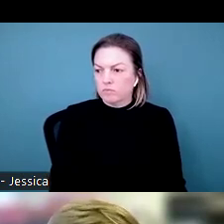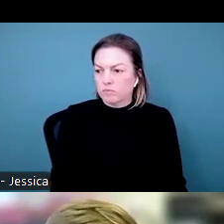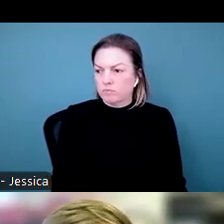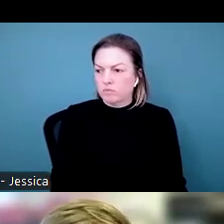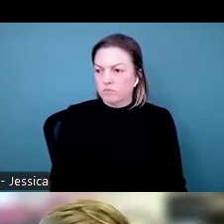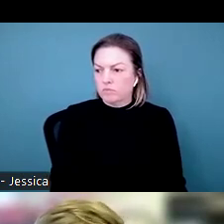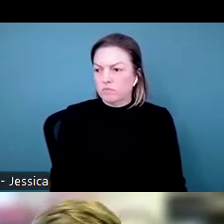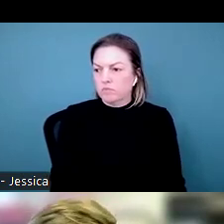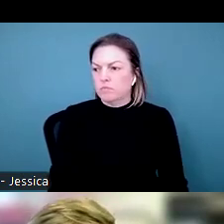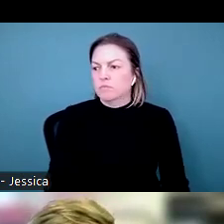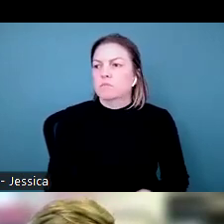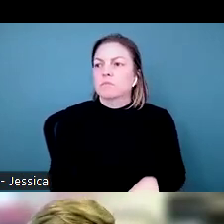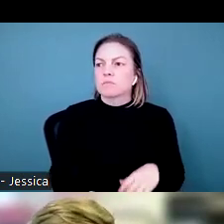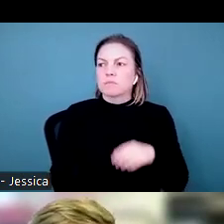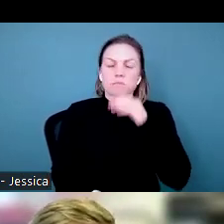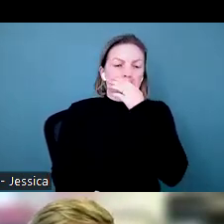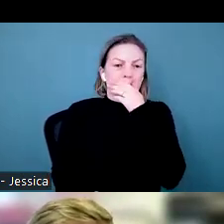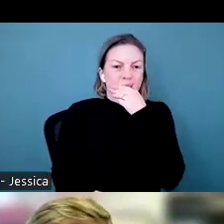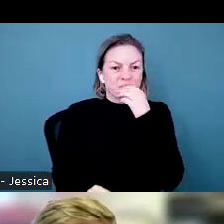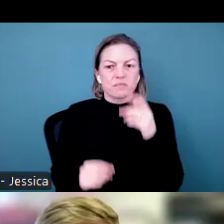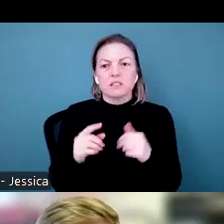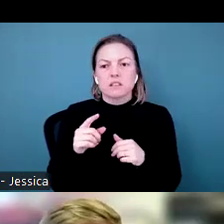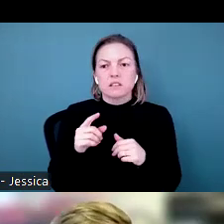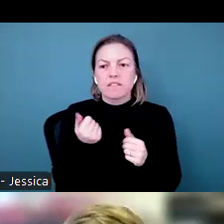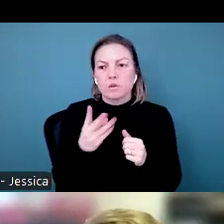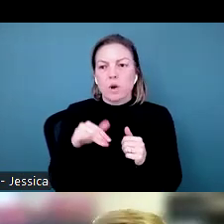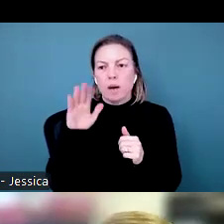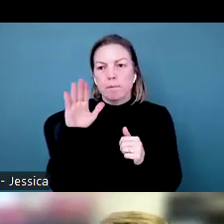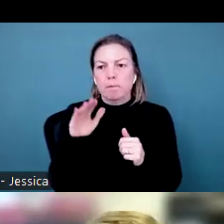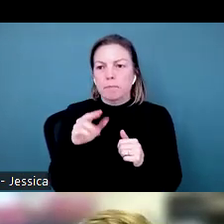Caregiver, and then a couple up in Northern California. Next slide.